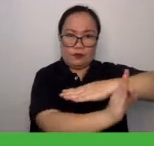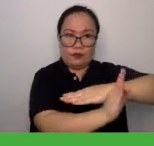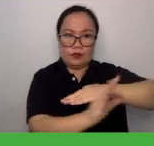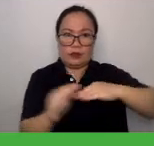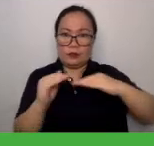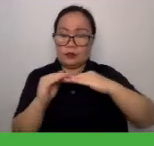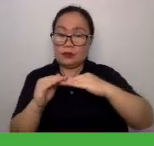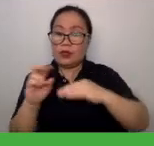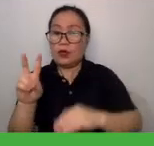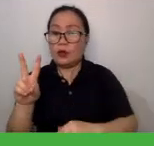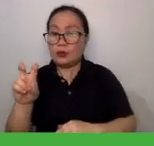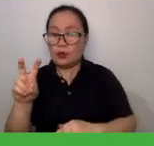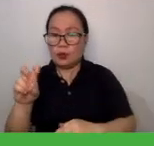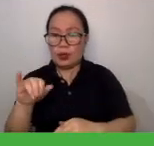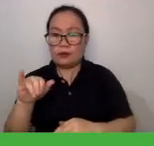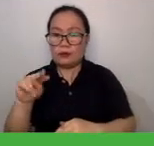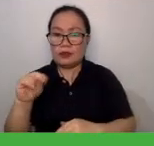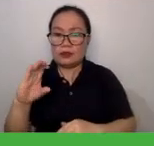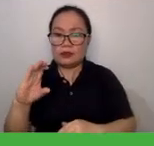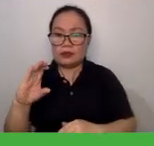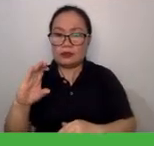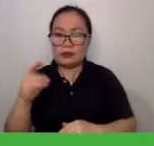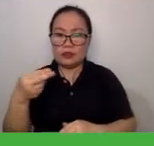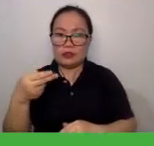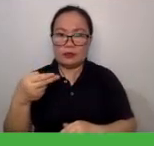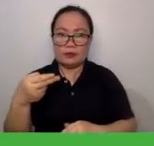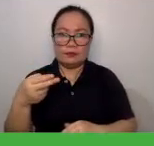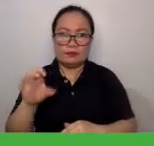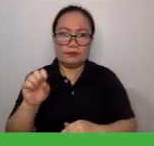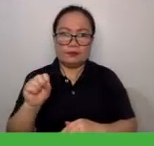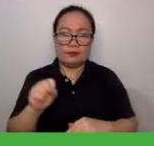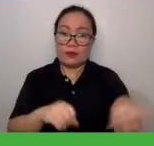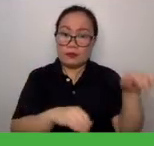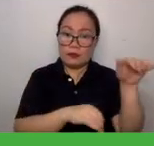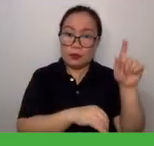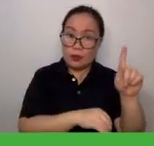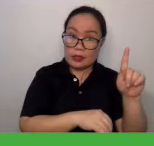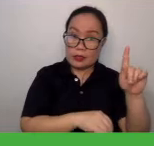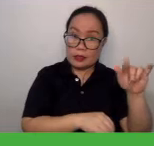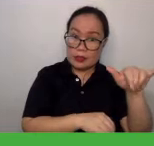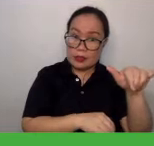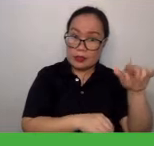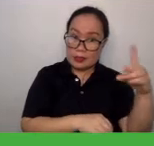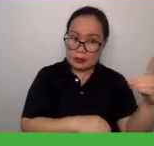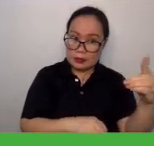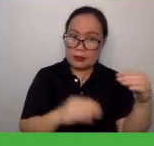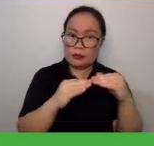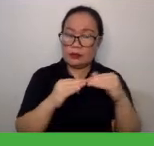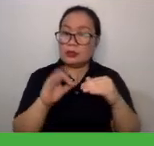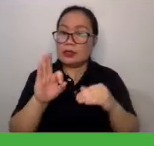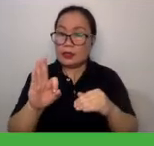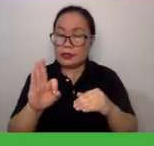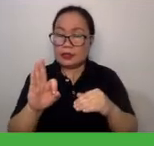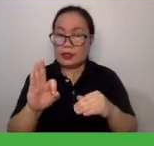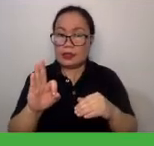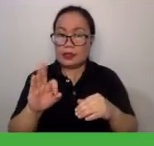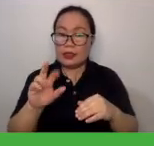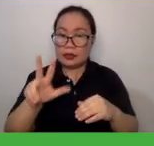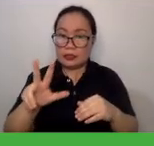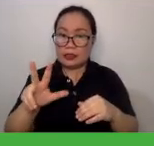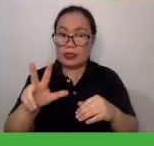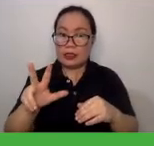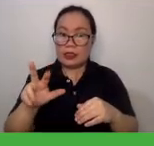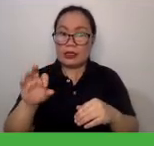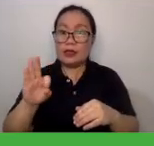is equivalent to 12 inches. For every 1 yard, that is equivalent to 3 feet. For every 1 mile,